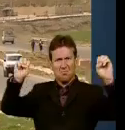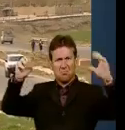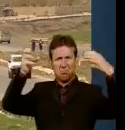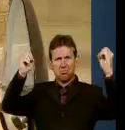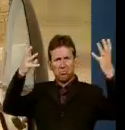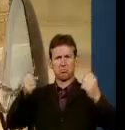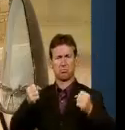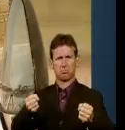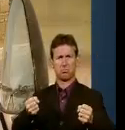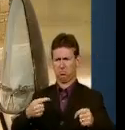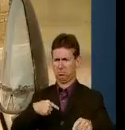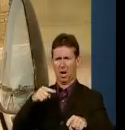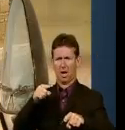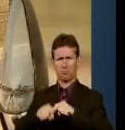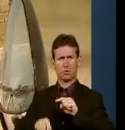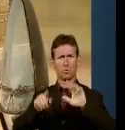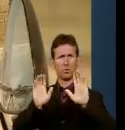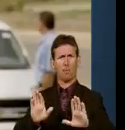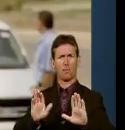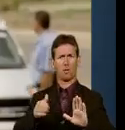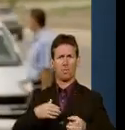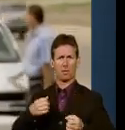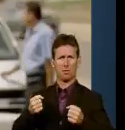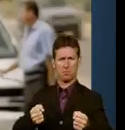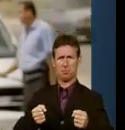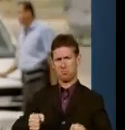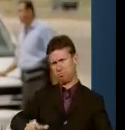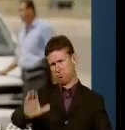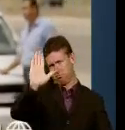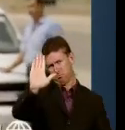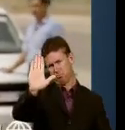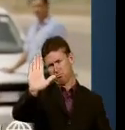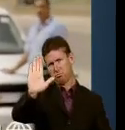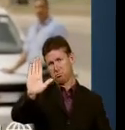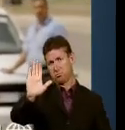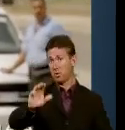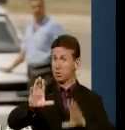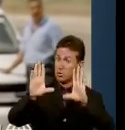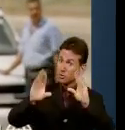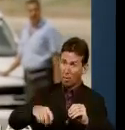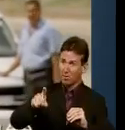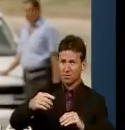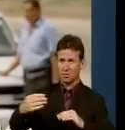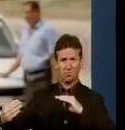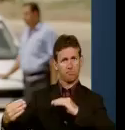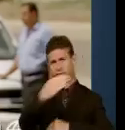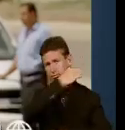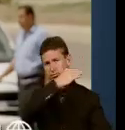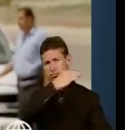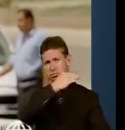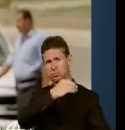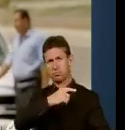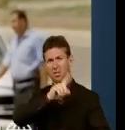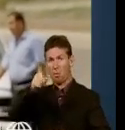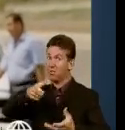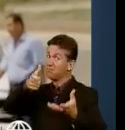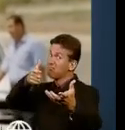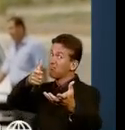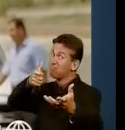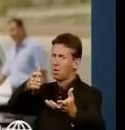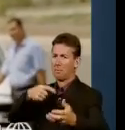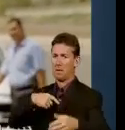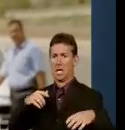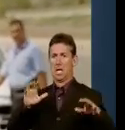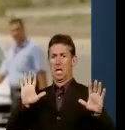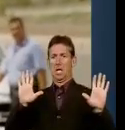I tried to stop them. I went to the road and raised my hand, but they didn't stop. They'd got their weapons ready to shoot, and I didn't